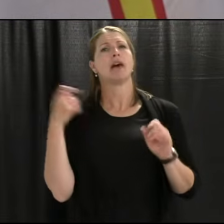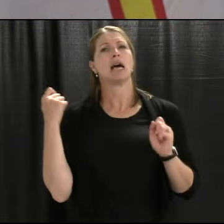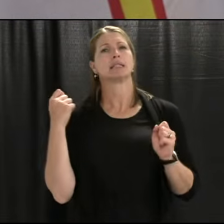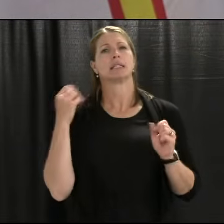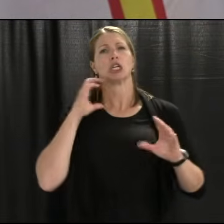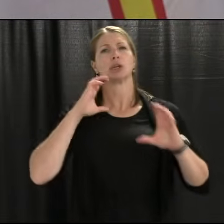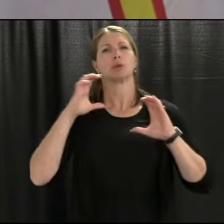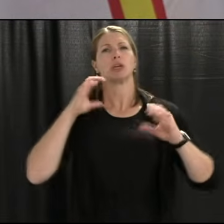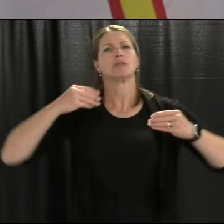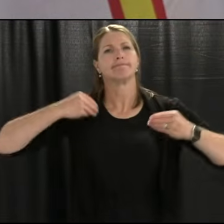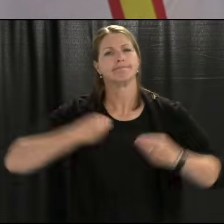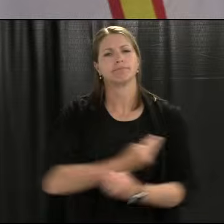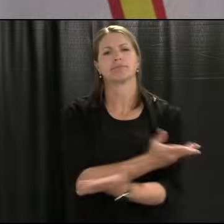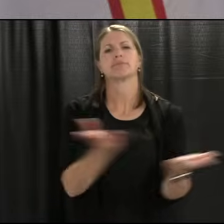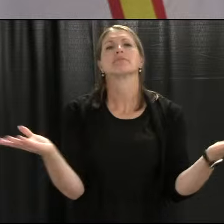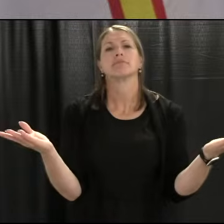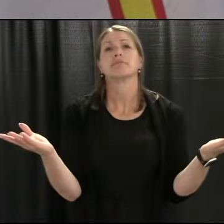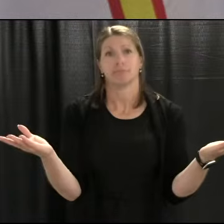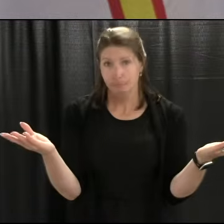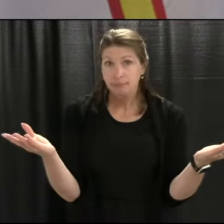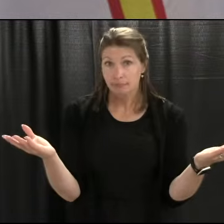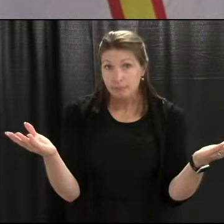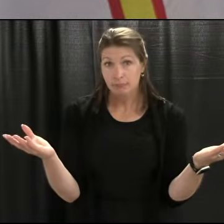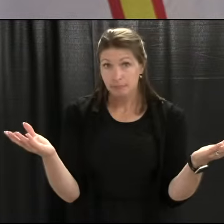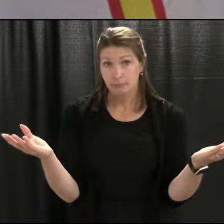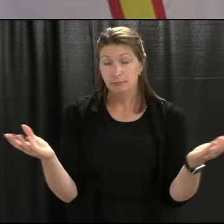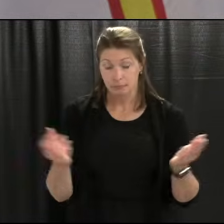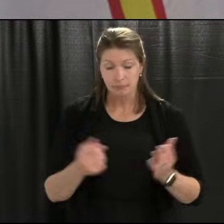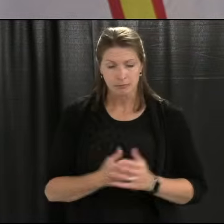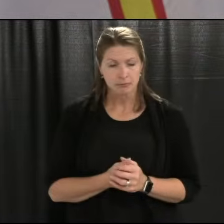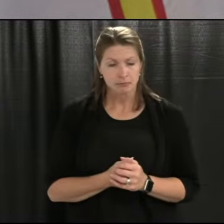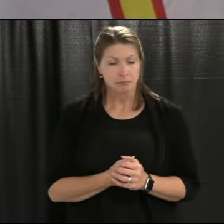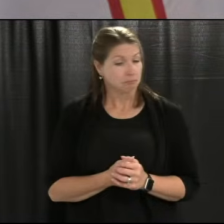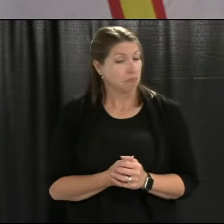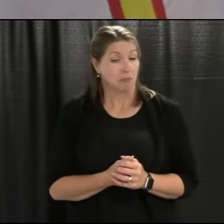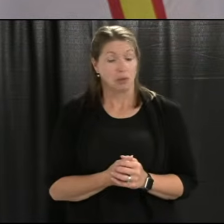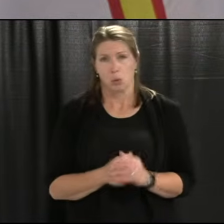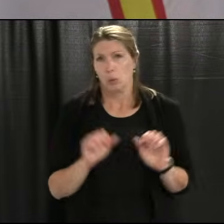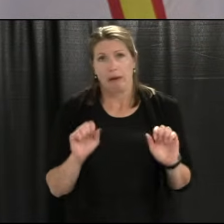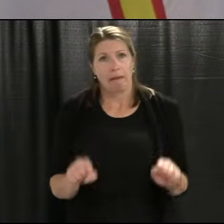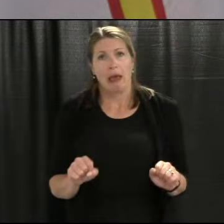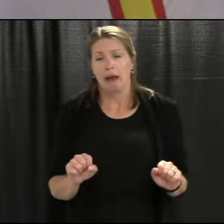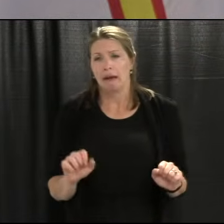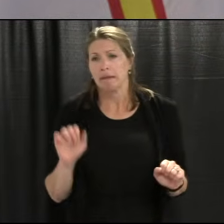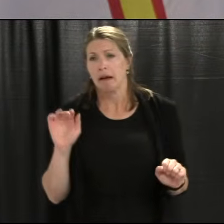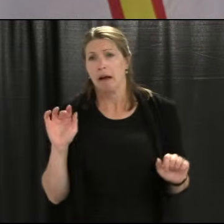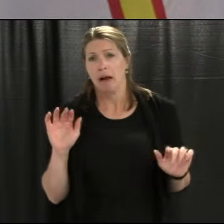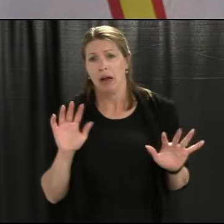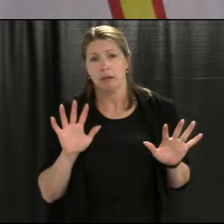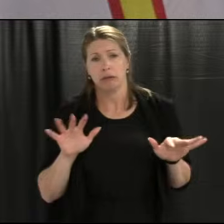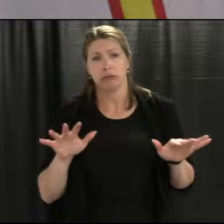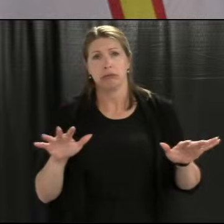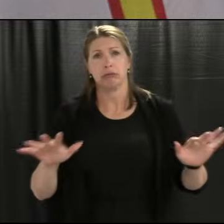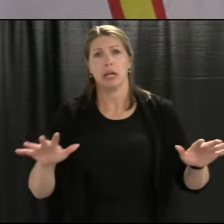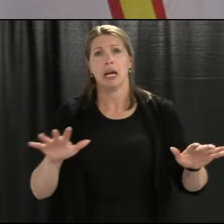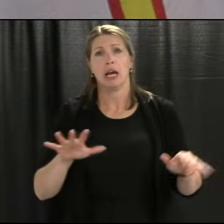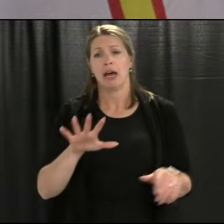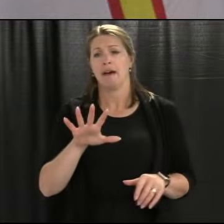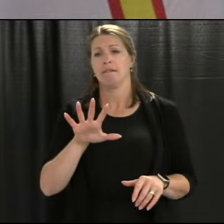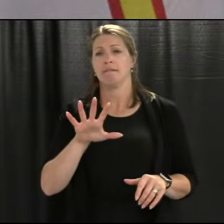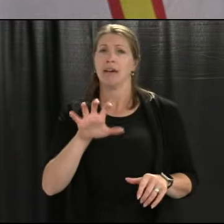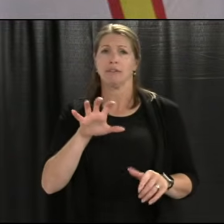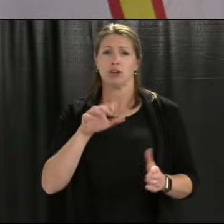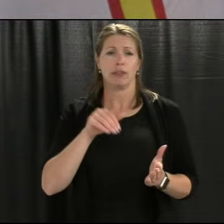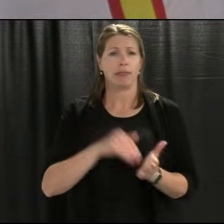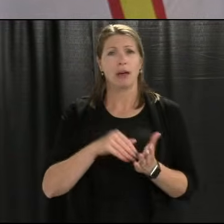who have access to the internet. Certainly when we can reach people, over 500,000 people with a click of a button,